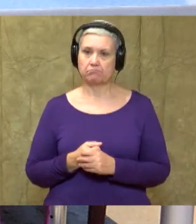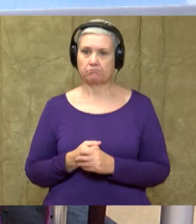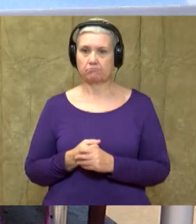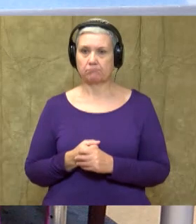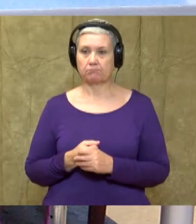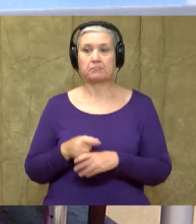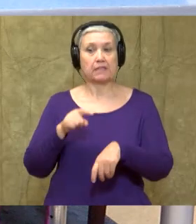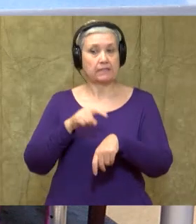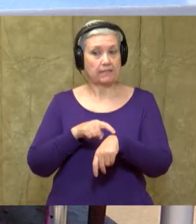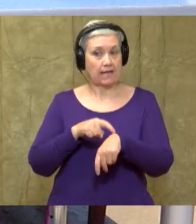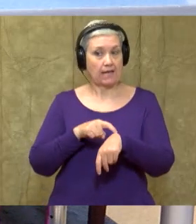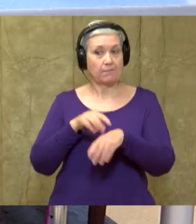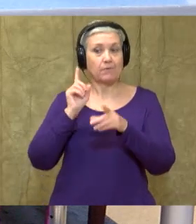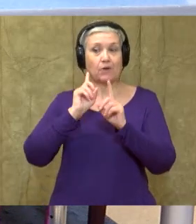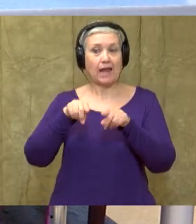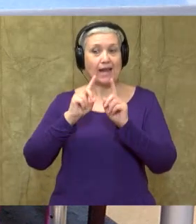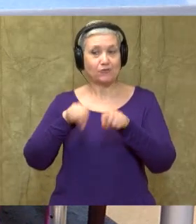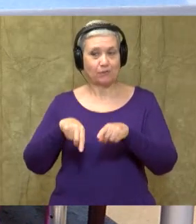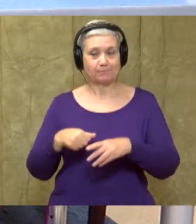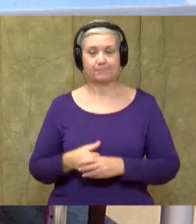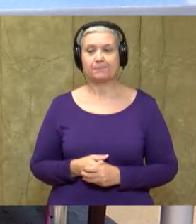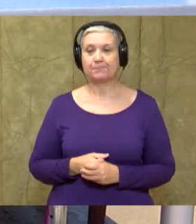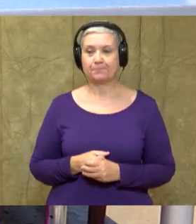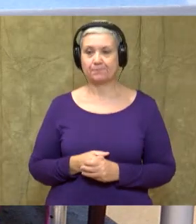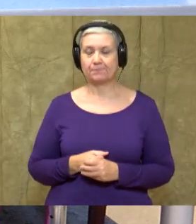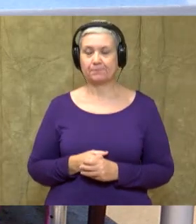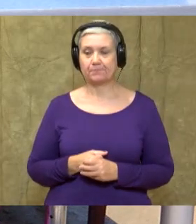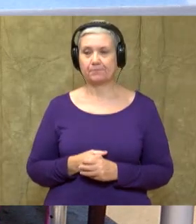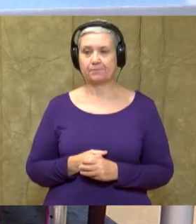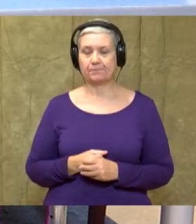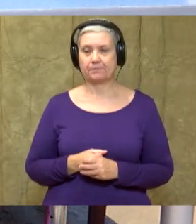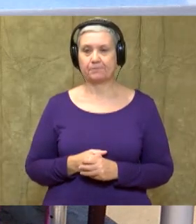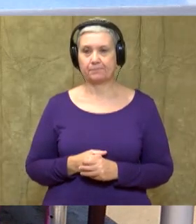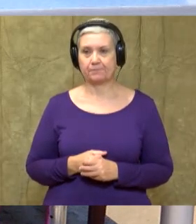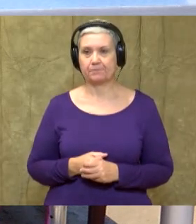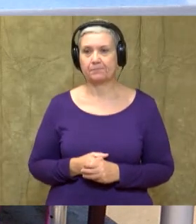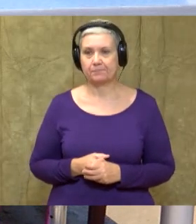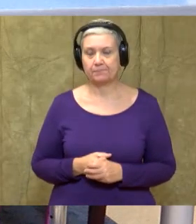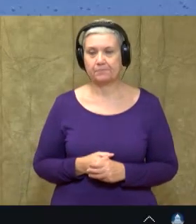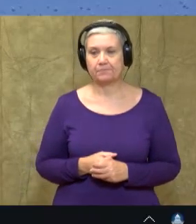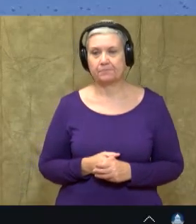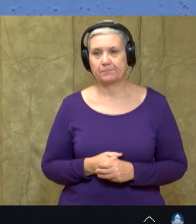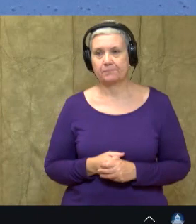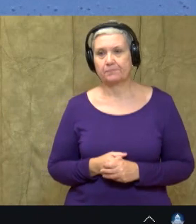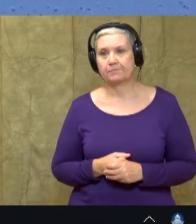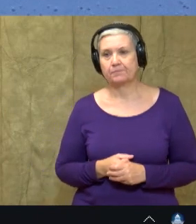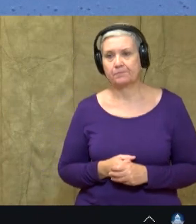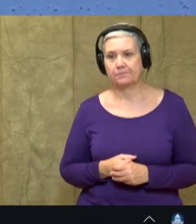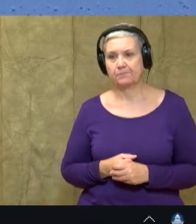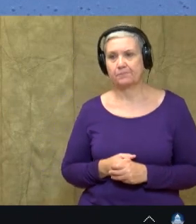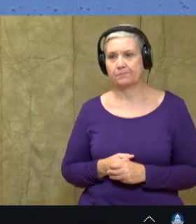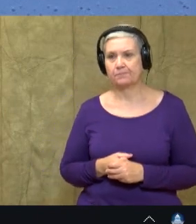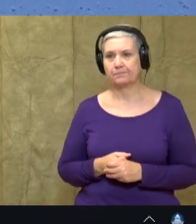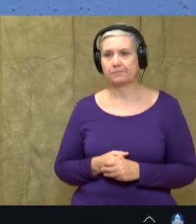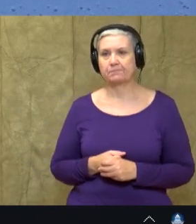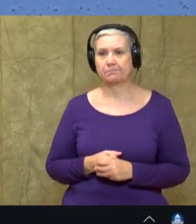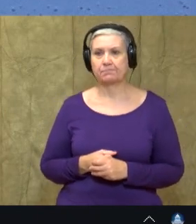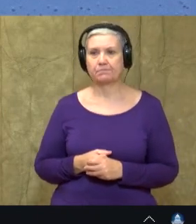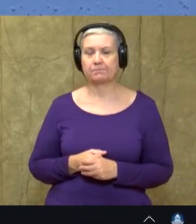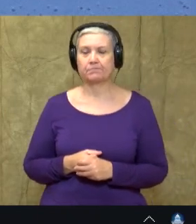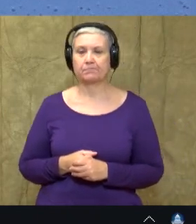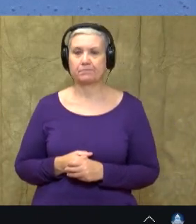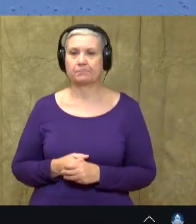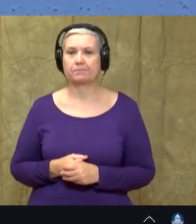So at this time, if you're connected with us, please go ahead and submit your answers. We'll give you a moment to do so.